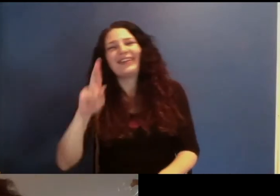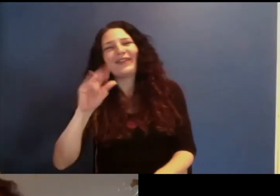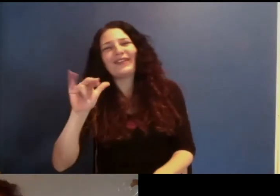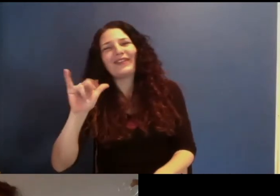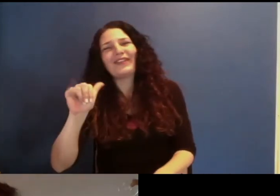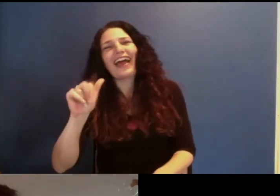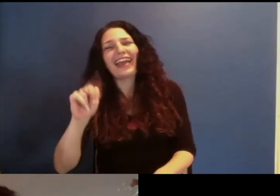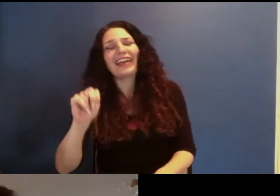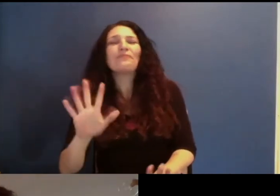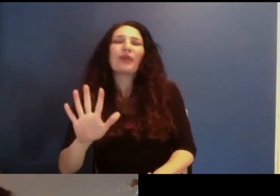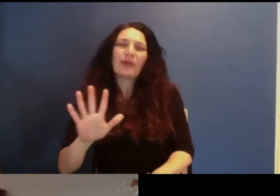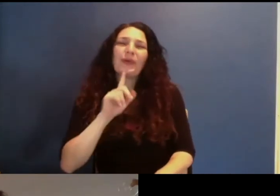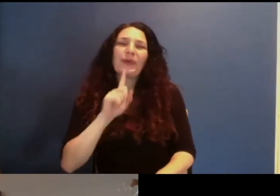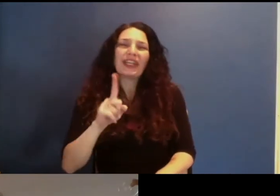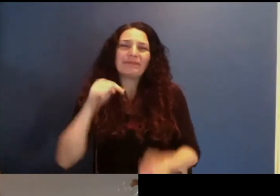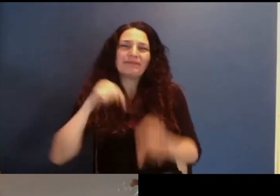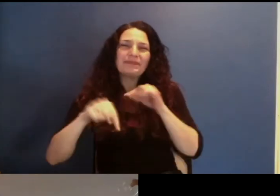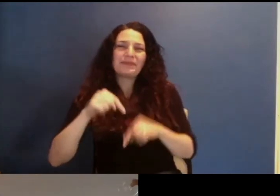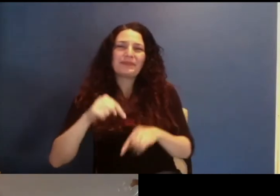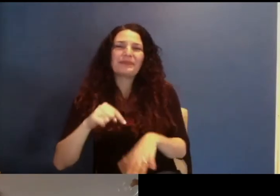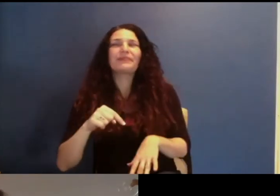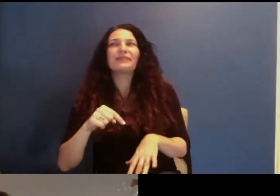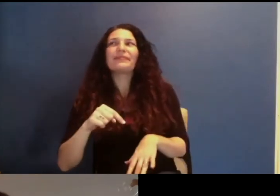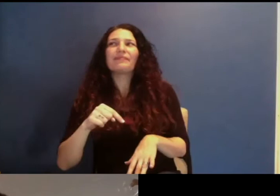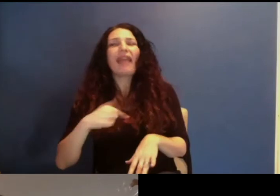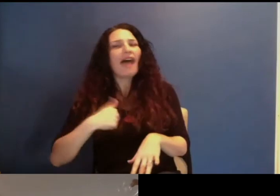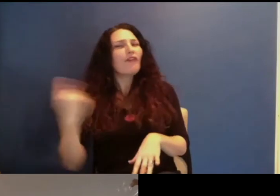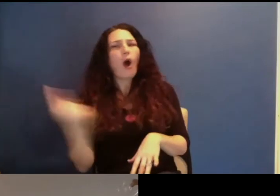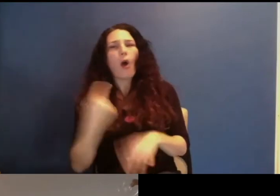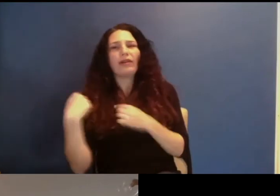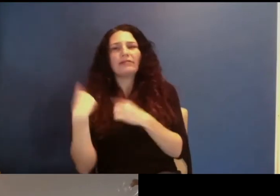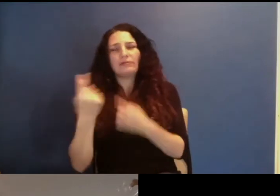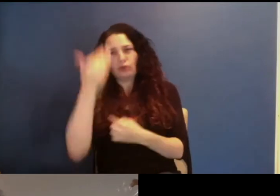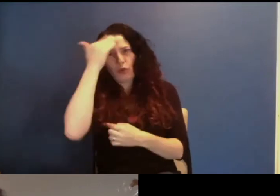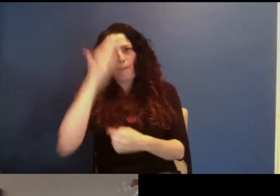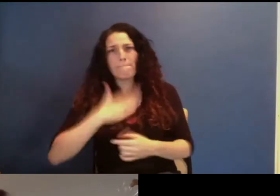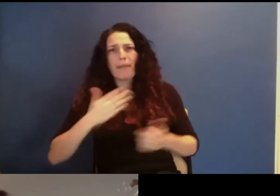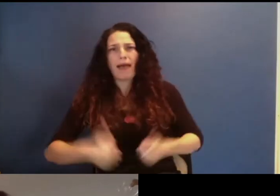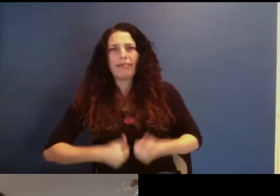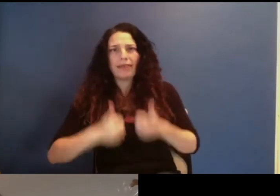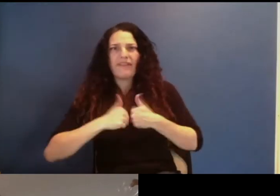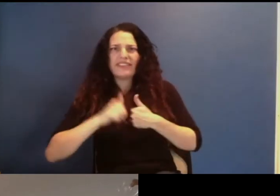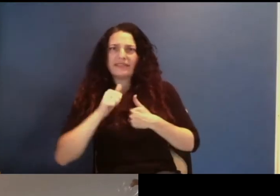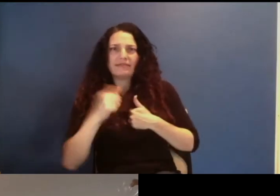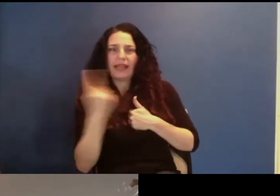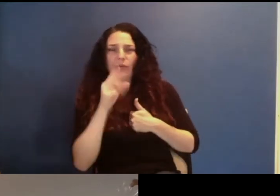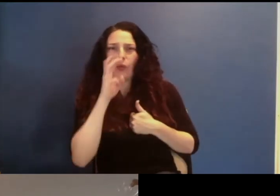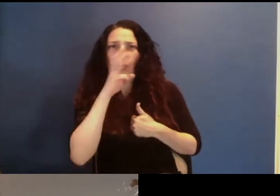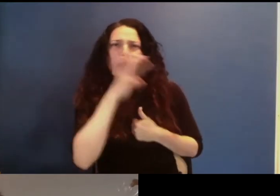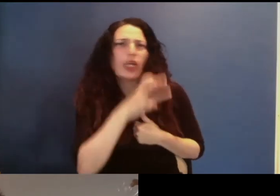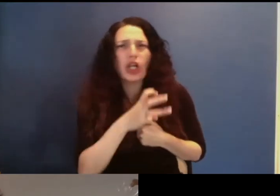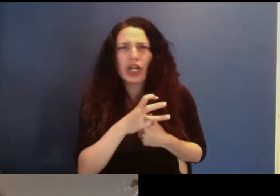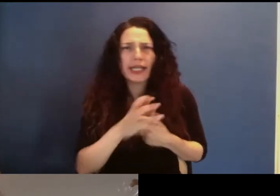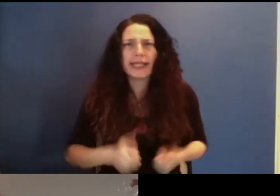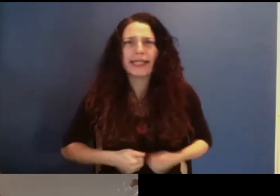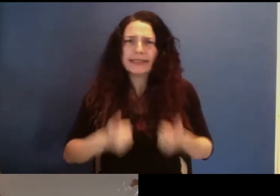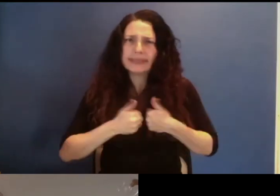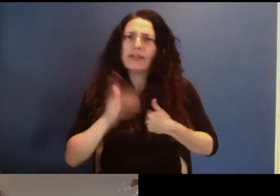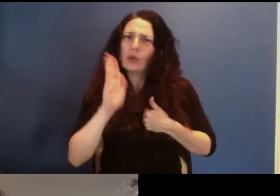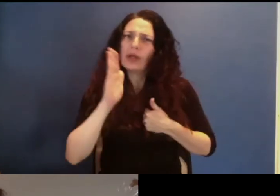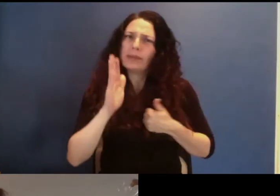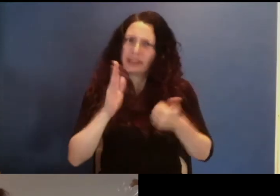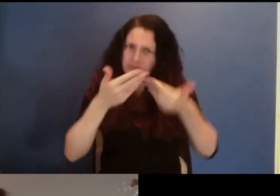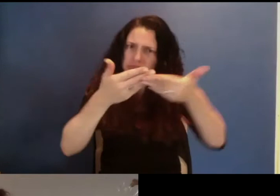is like, I've always known that my life is not some fringe weird existence. I knew that there was going to be universalness in my storytelling. So like,